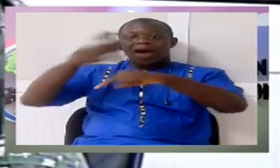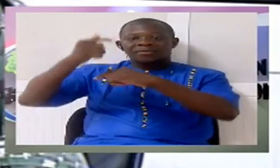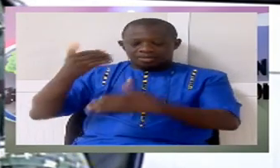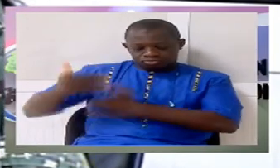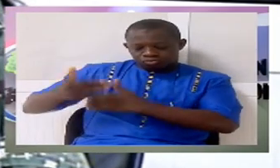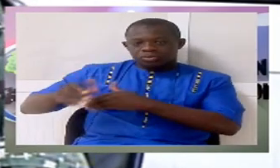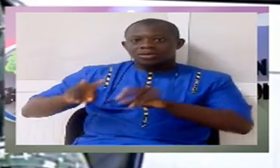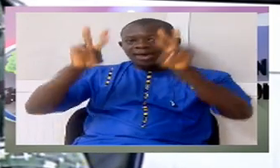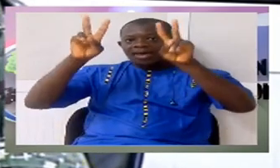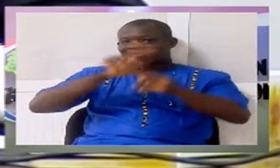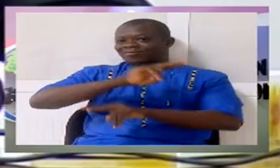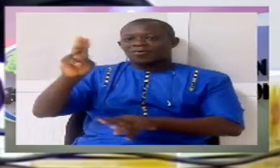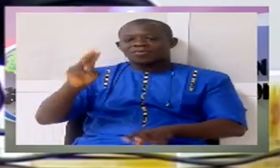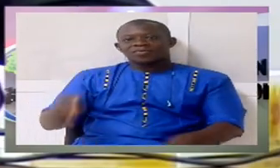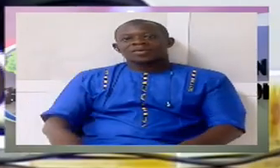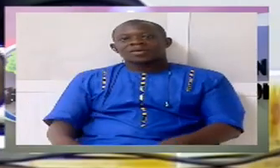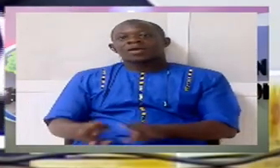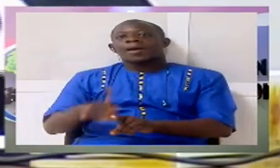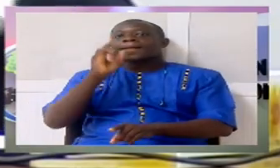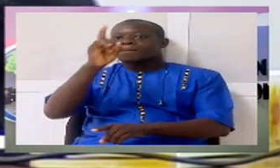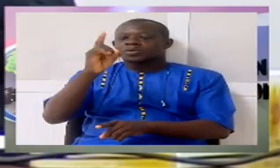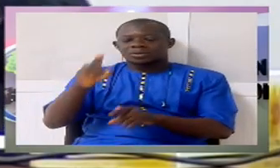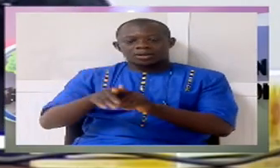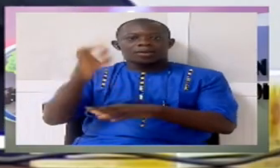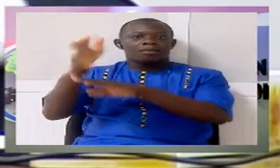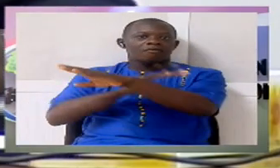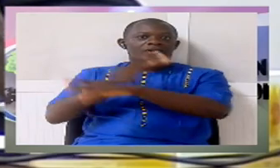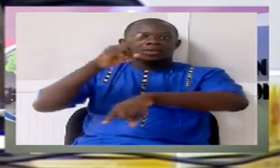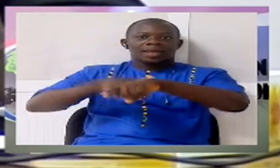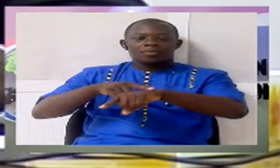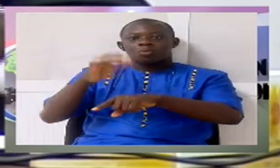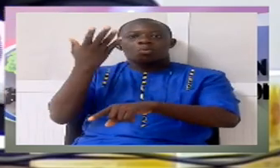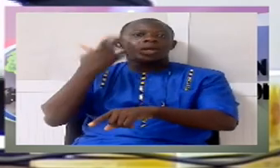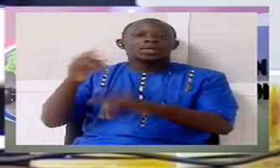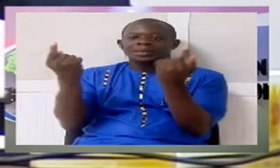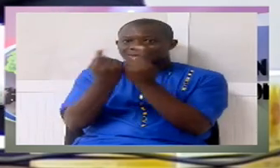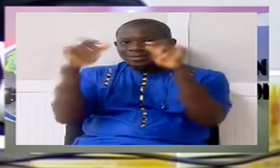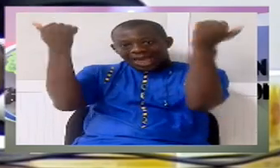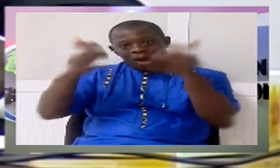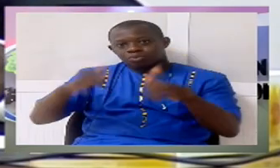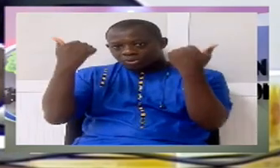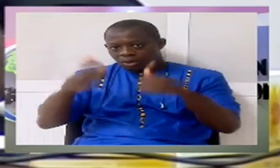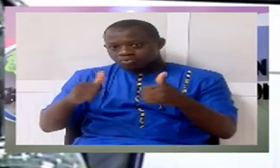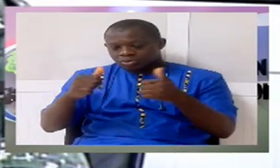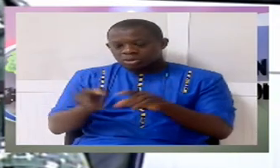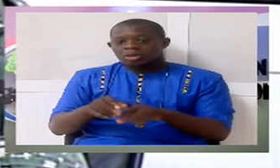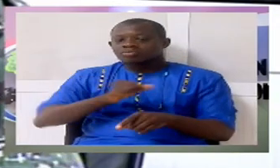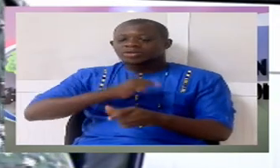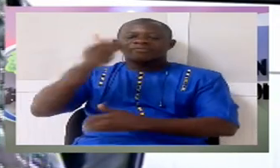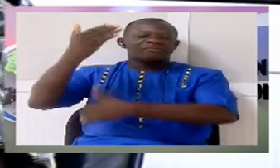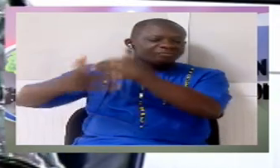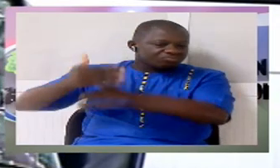After he was not close to Yajame. But at the time of this particular incident, he was very close to Yajame, wasn't